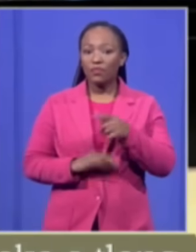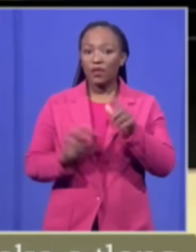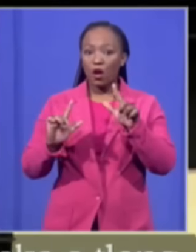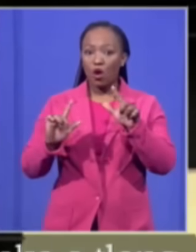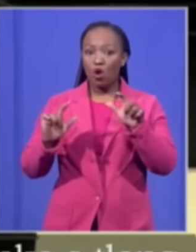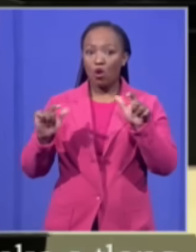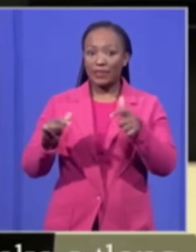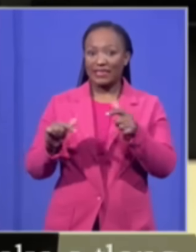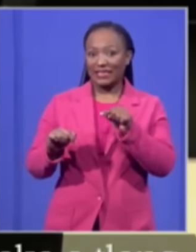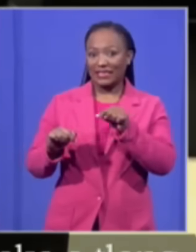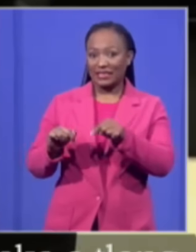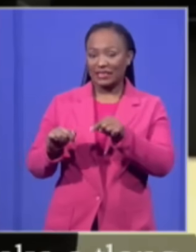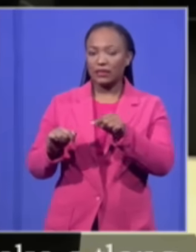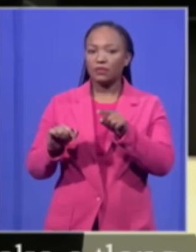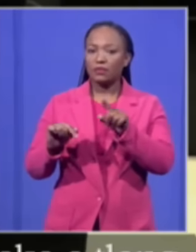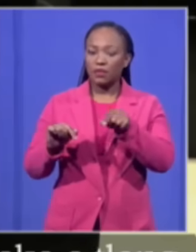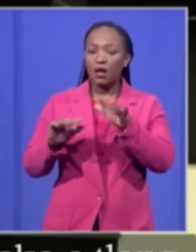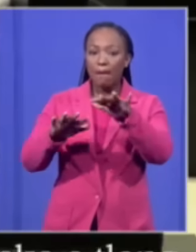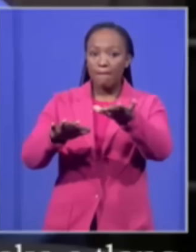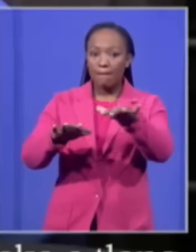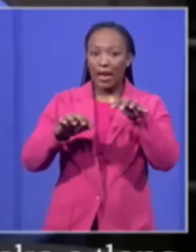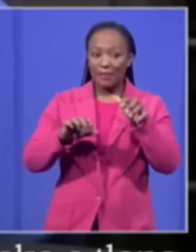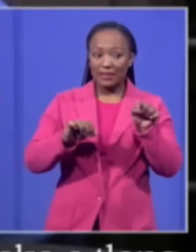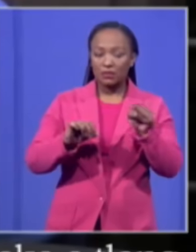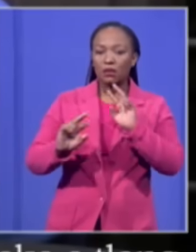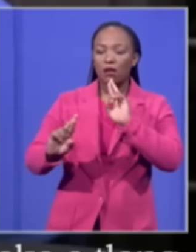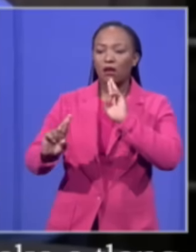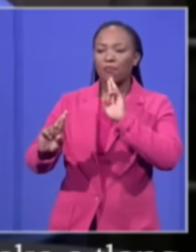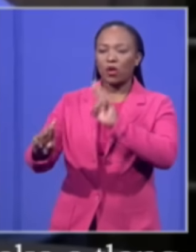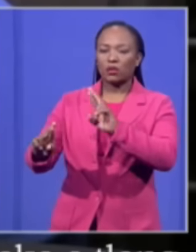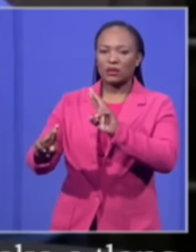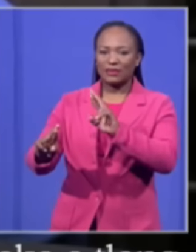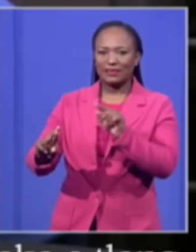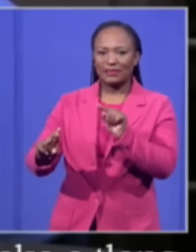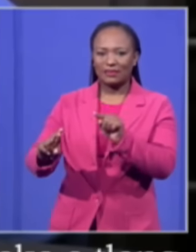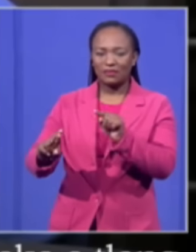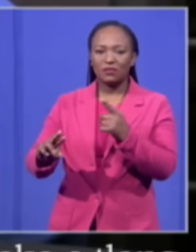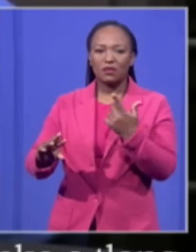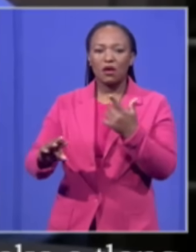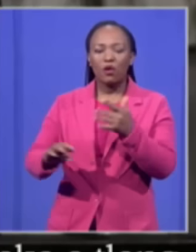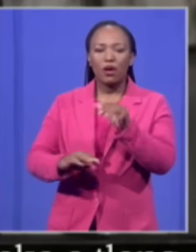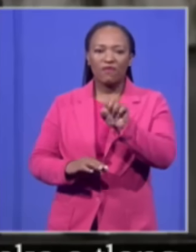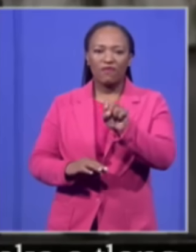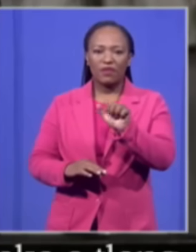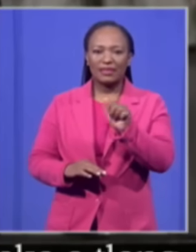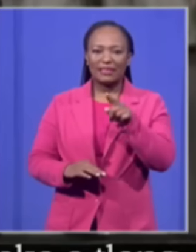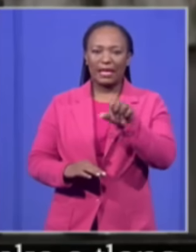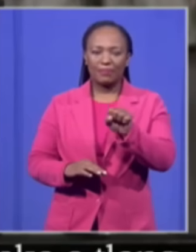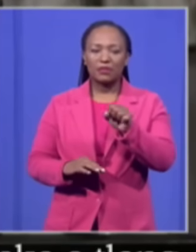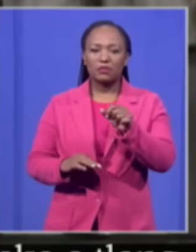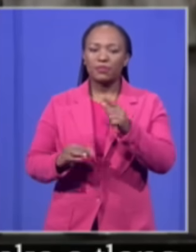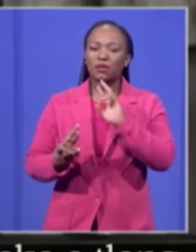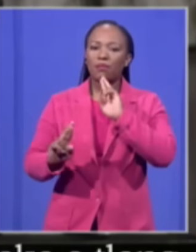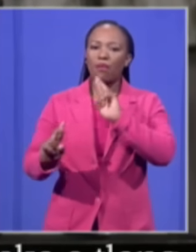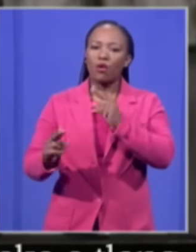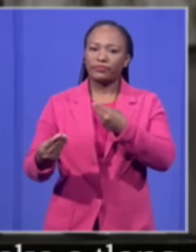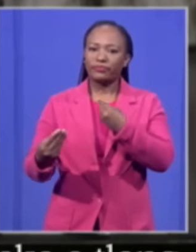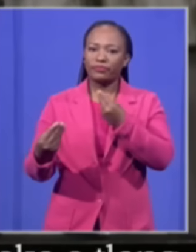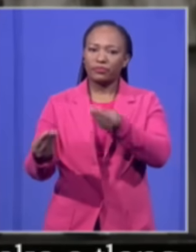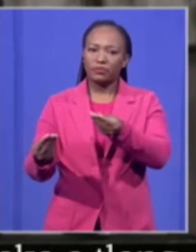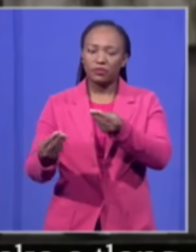tlhoka go neela palamente pegelo ya yona eo e akaretsang meono le tsamaiso ya ka fa gare ga SAPS. Morago ga go dula sebaka